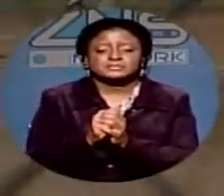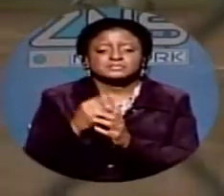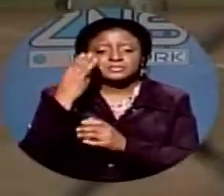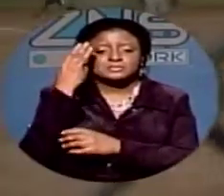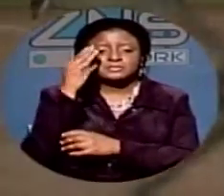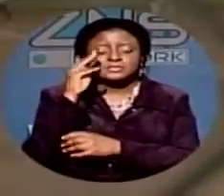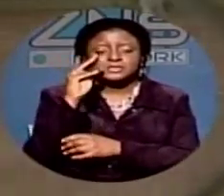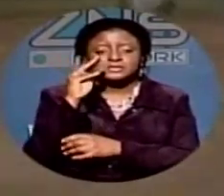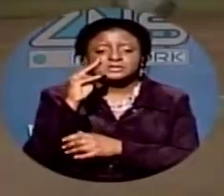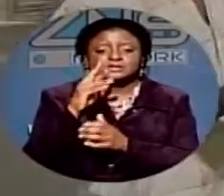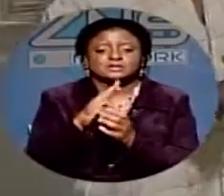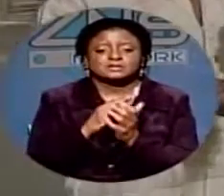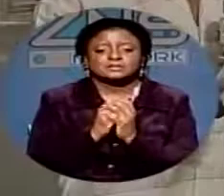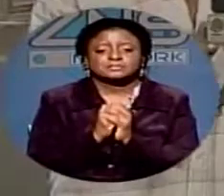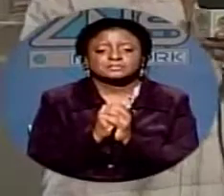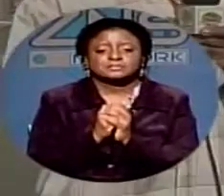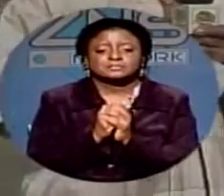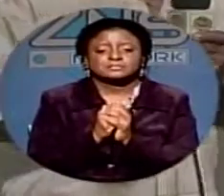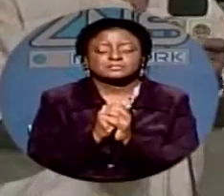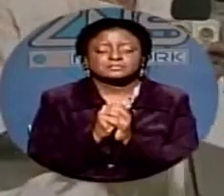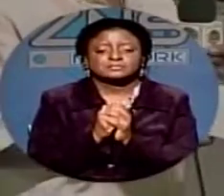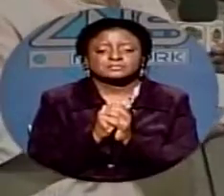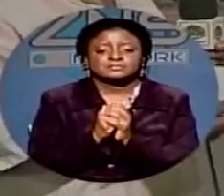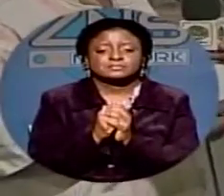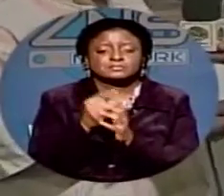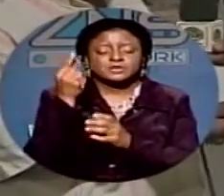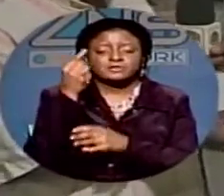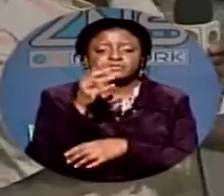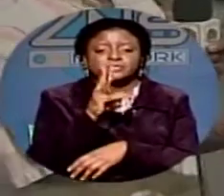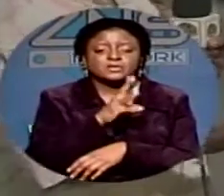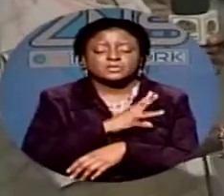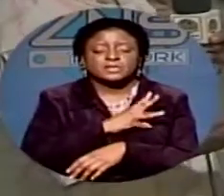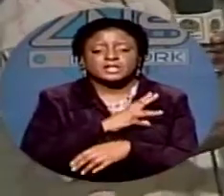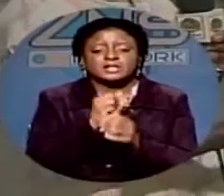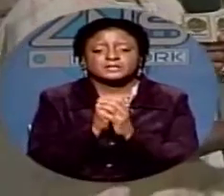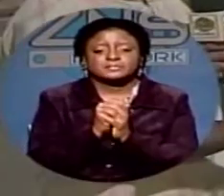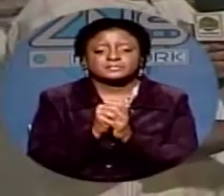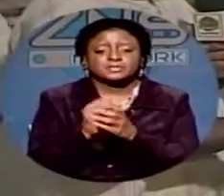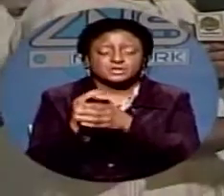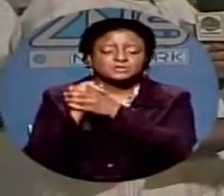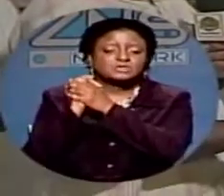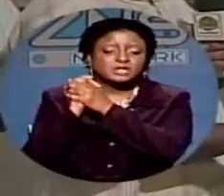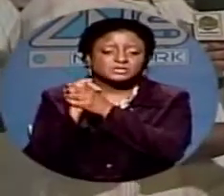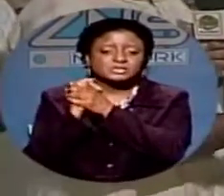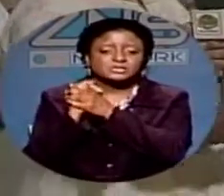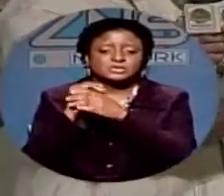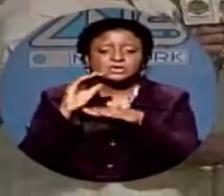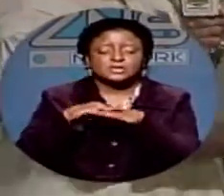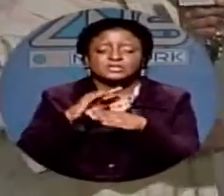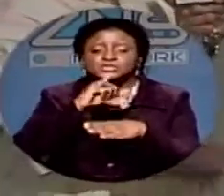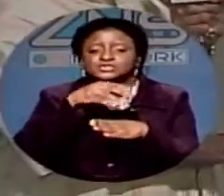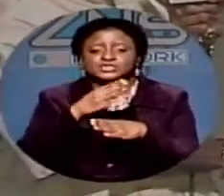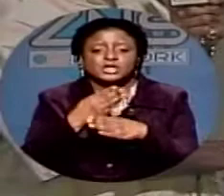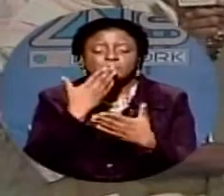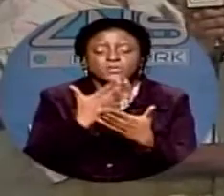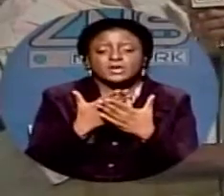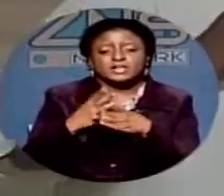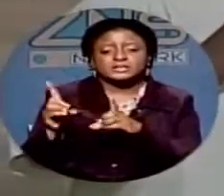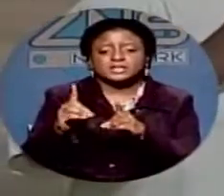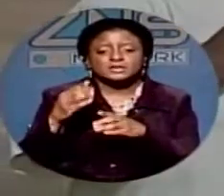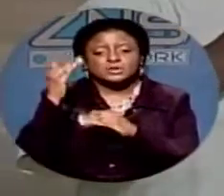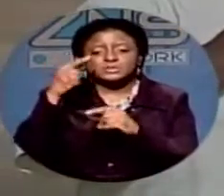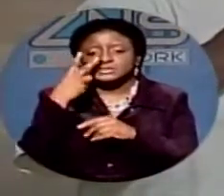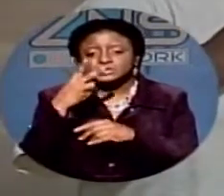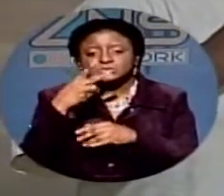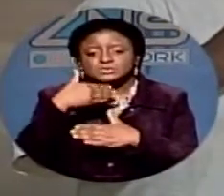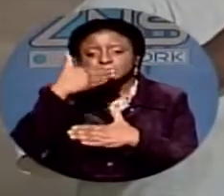Mr. Godfrey Willie, that I've known for many years. Just want to say congratulations on the job well done. Hope to see you next year. It's